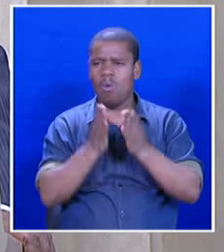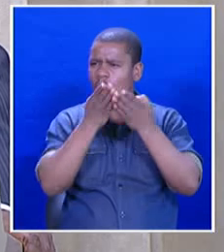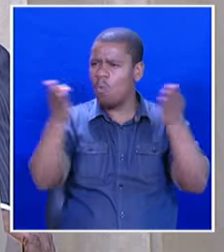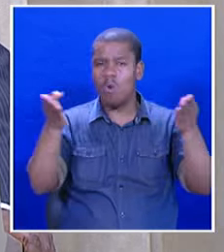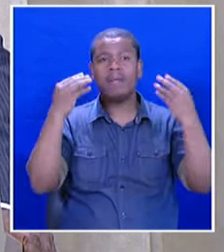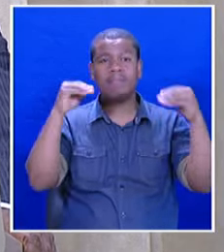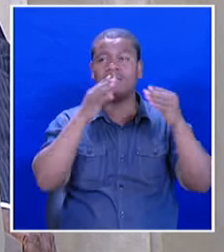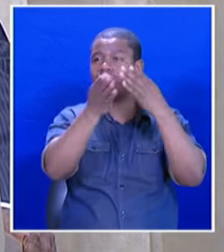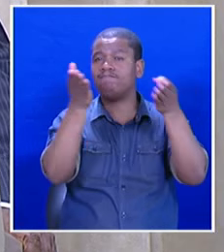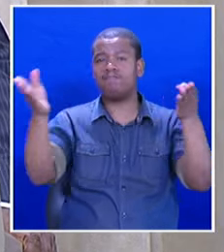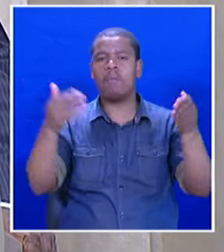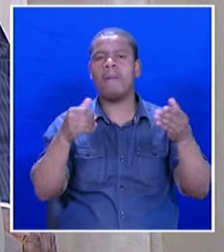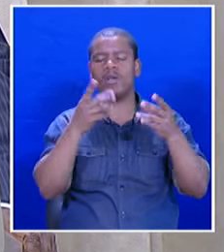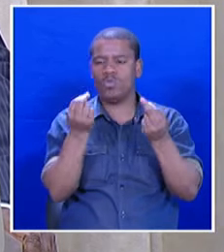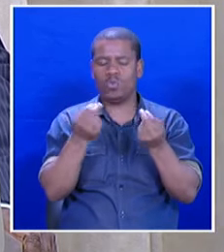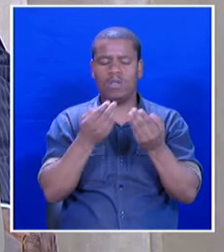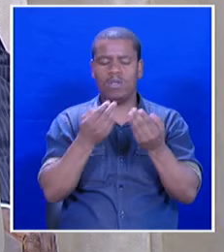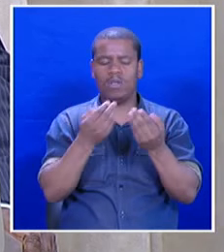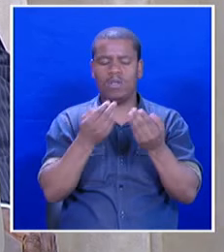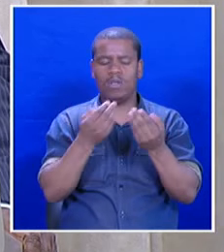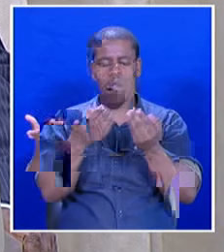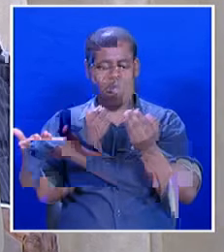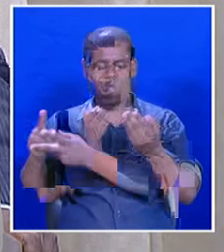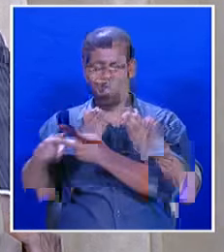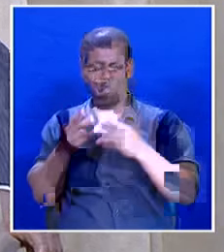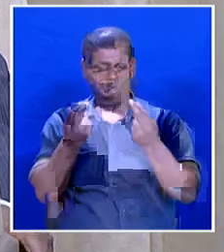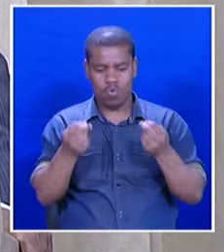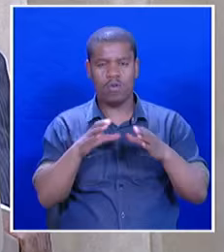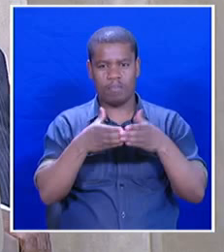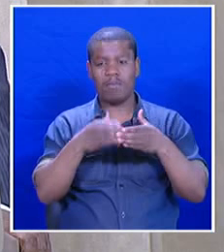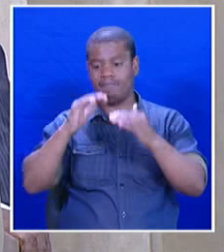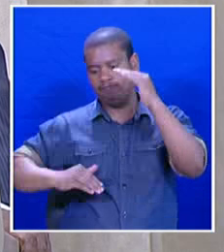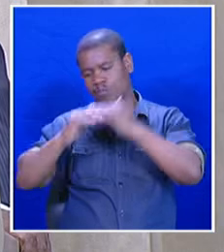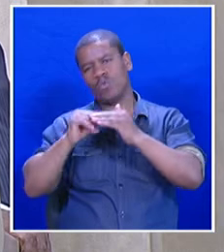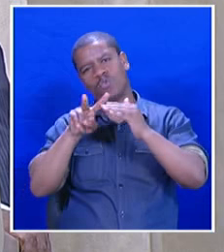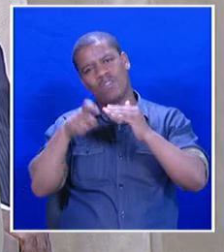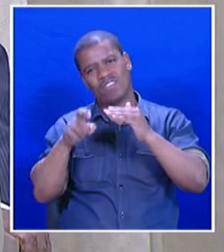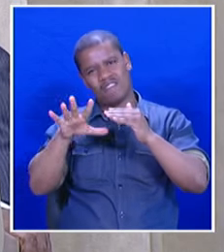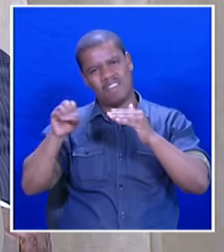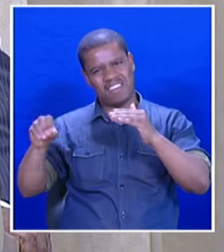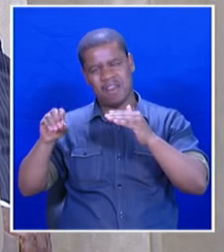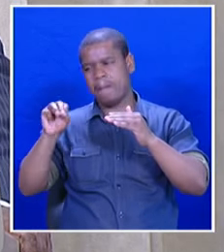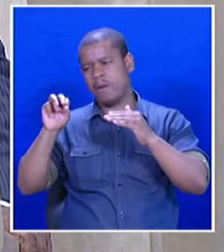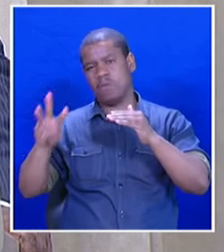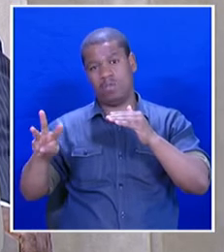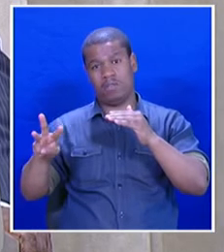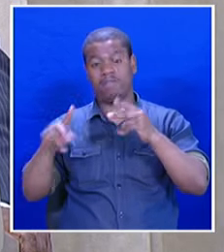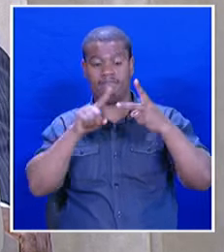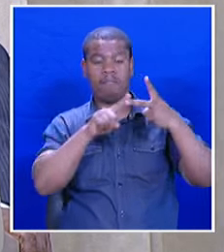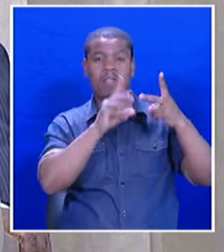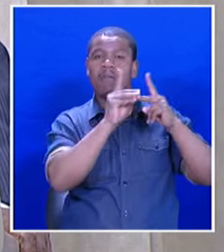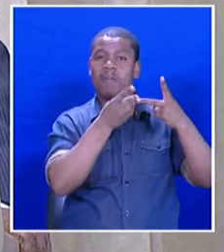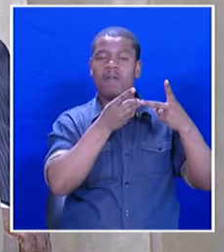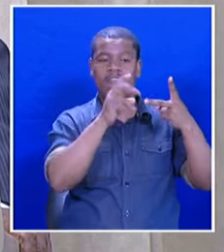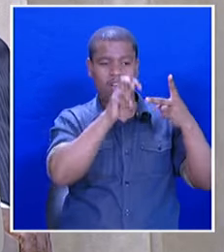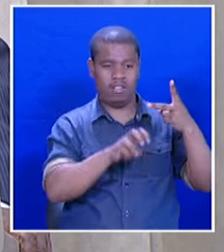private sector for a new coal power station, 2,500 megawatt. The Department of Energy will